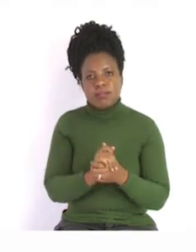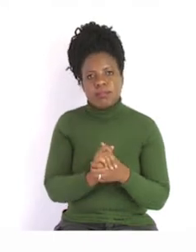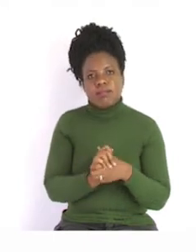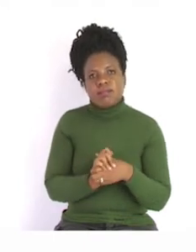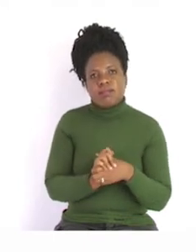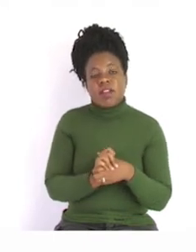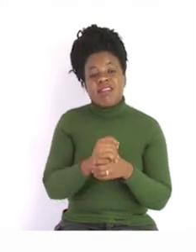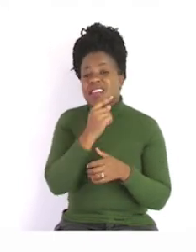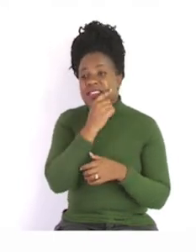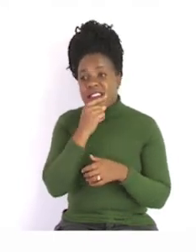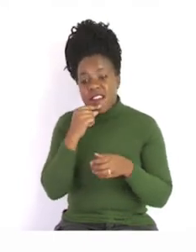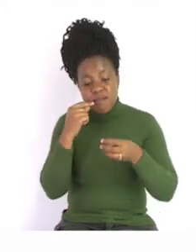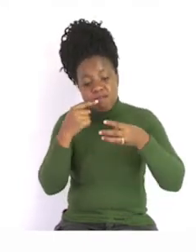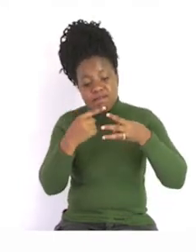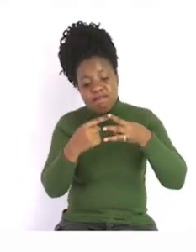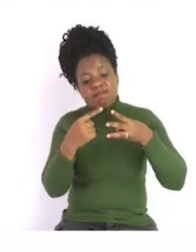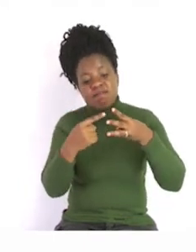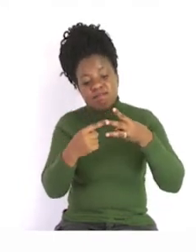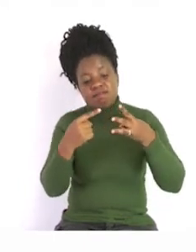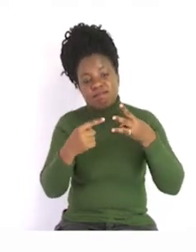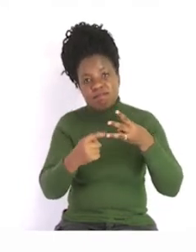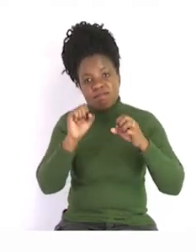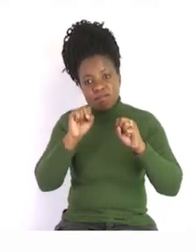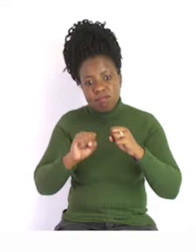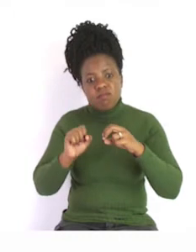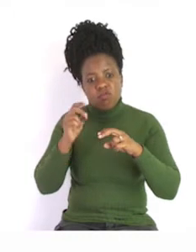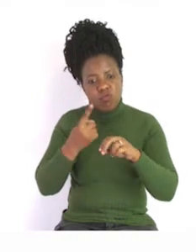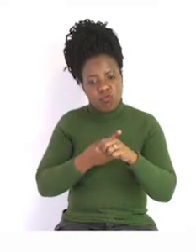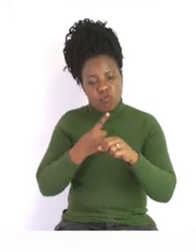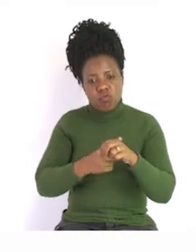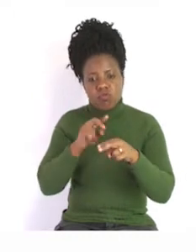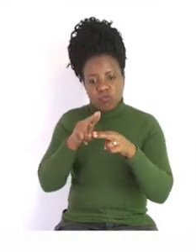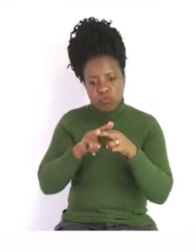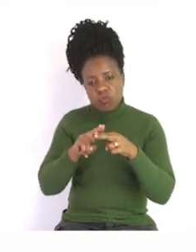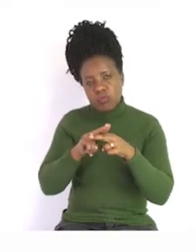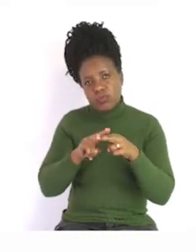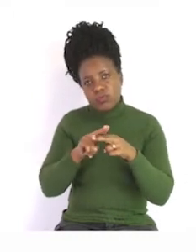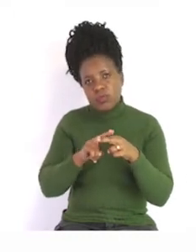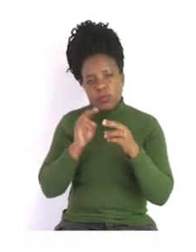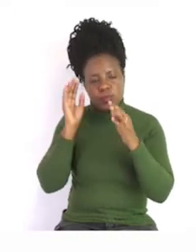of the presentation, so make sure that you do not get confused. Okay, let's get to it.